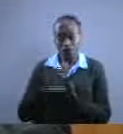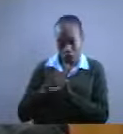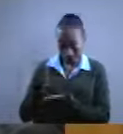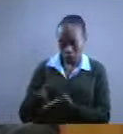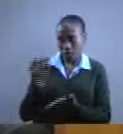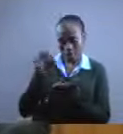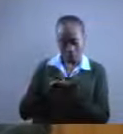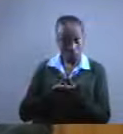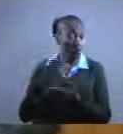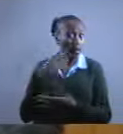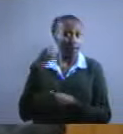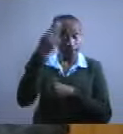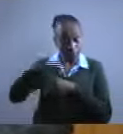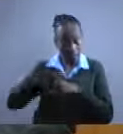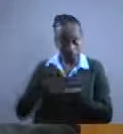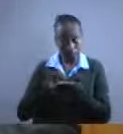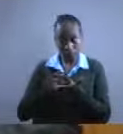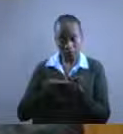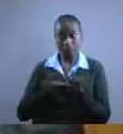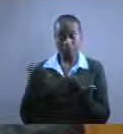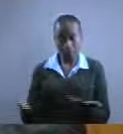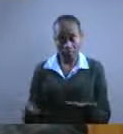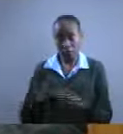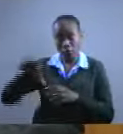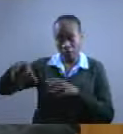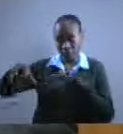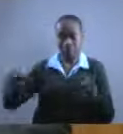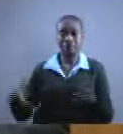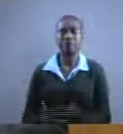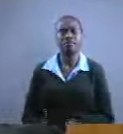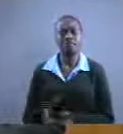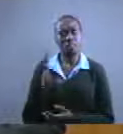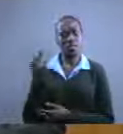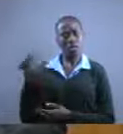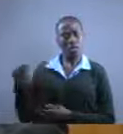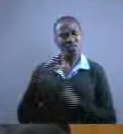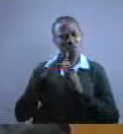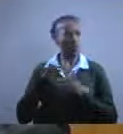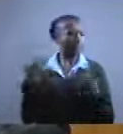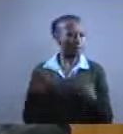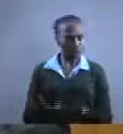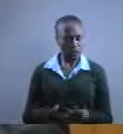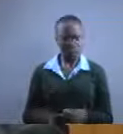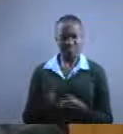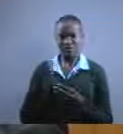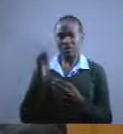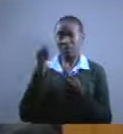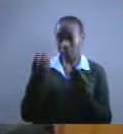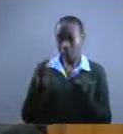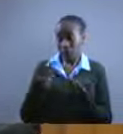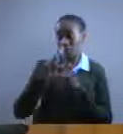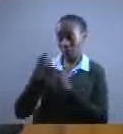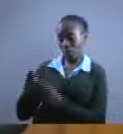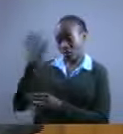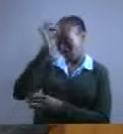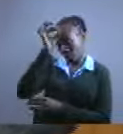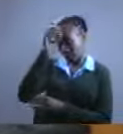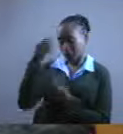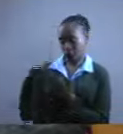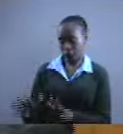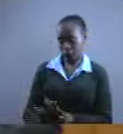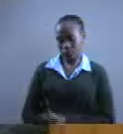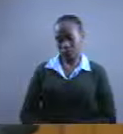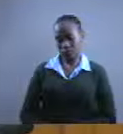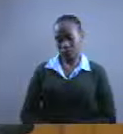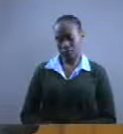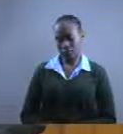the next year's national and provincial elections. The DA has reported this vandalism to the local police station. A